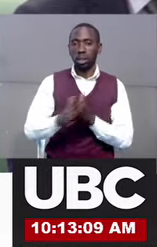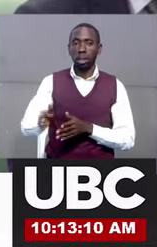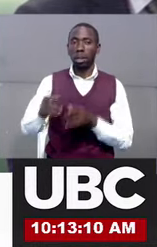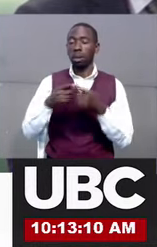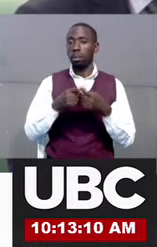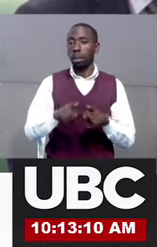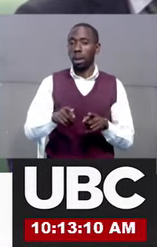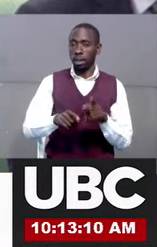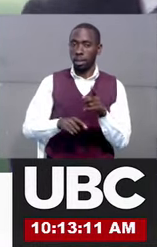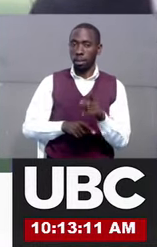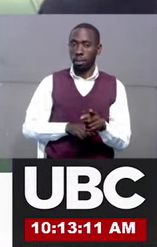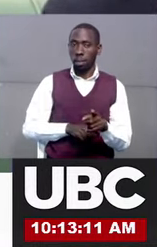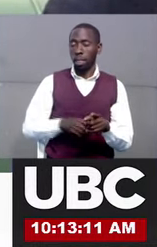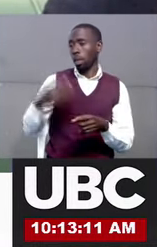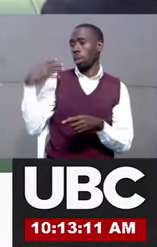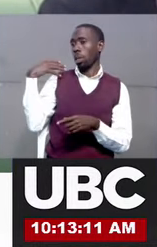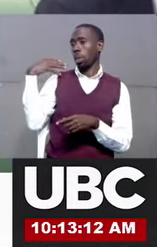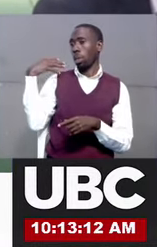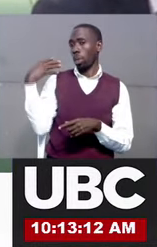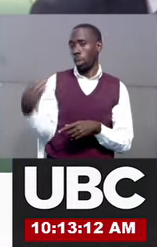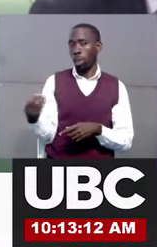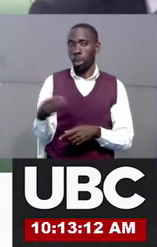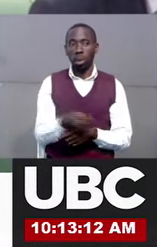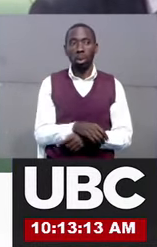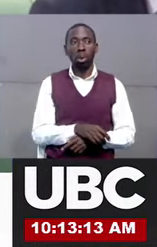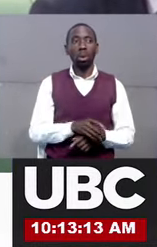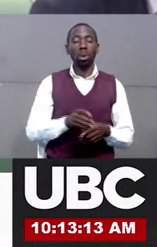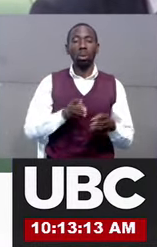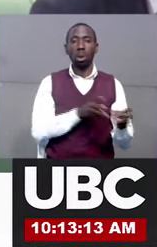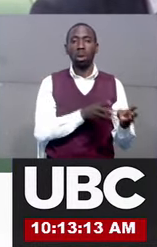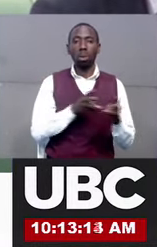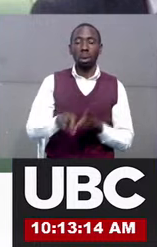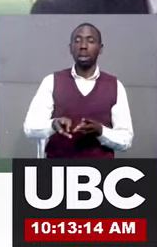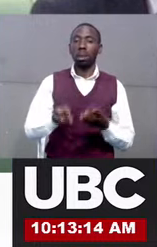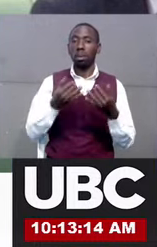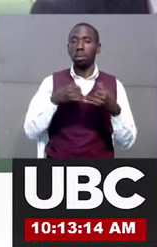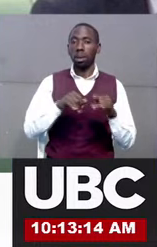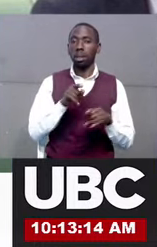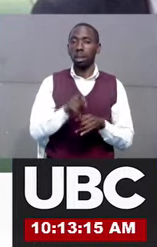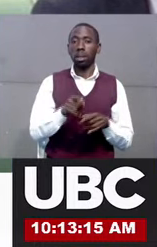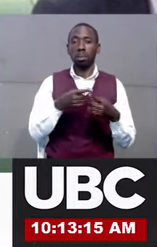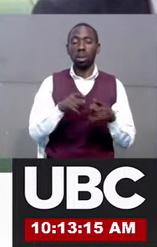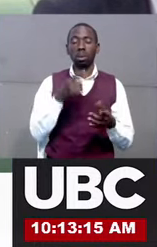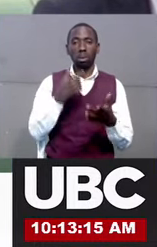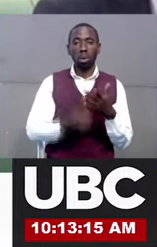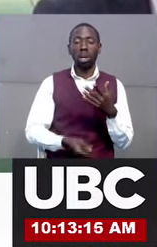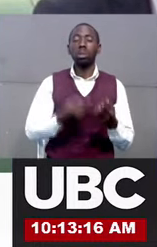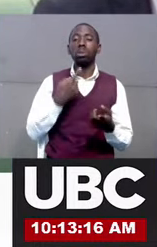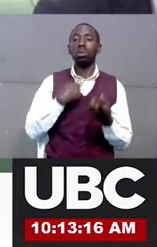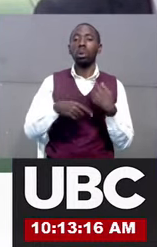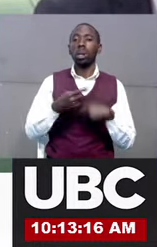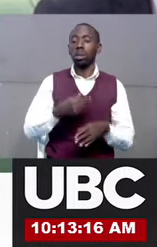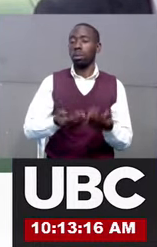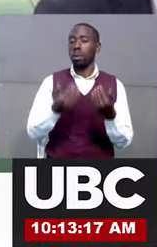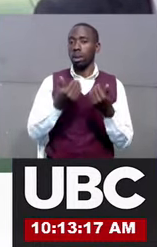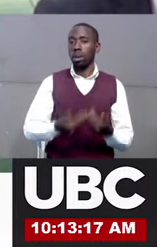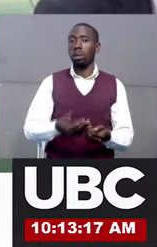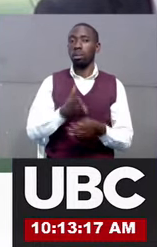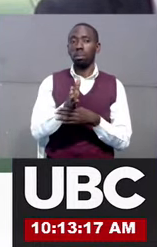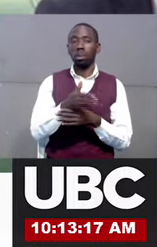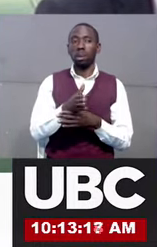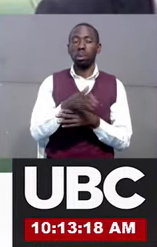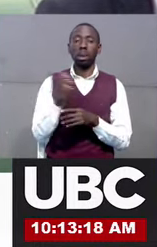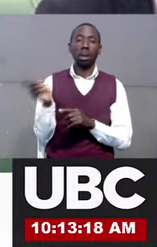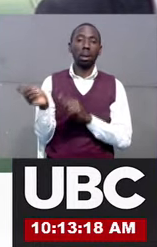But recently, this is how they did it. But what we want as per now, the minister to come